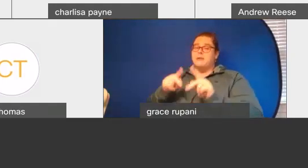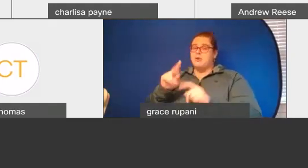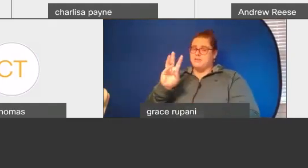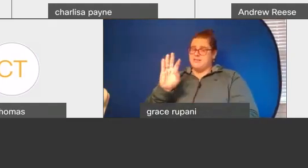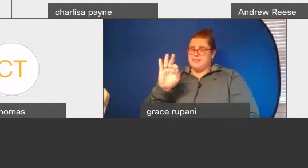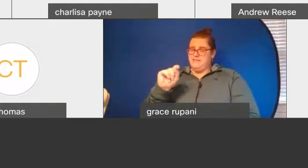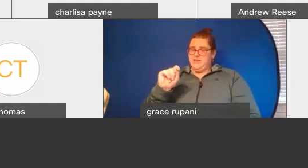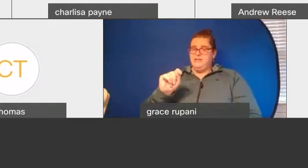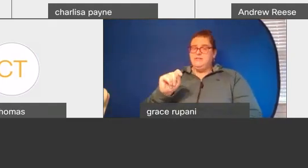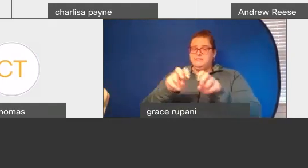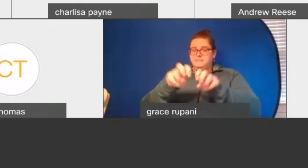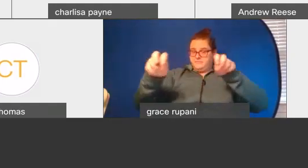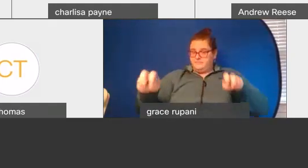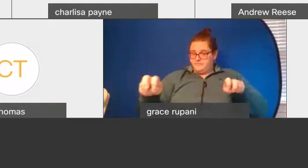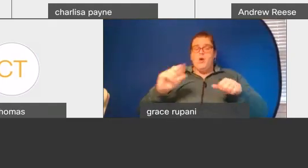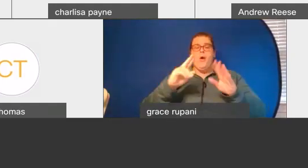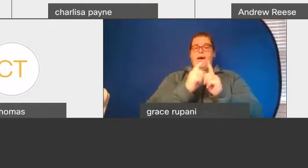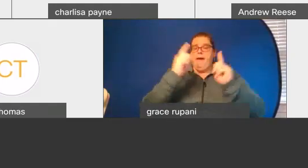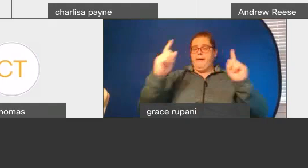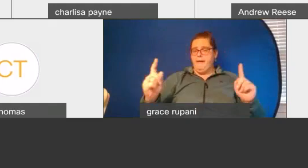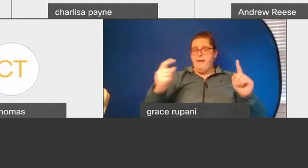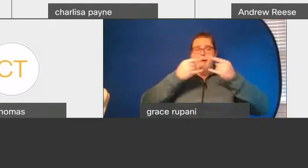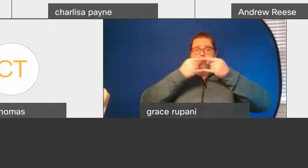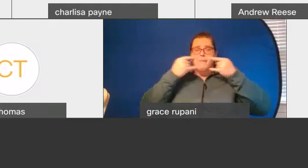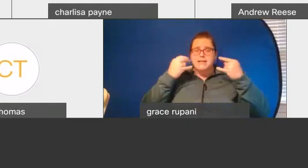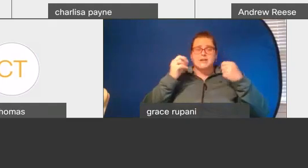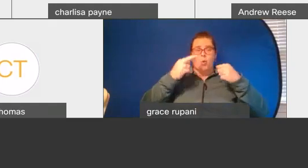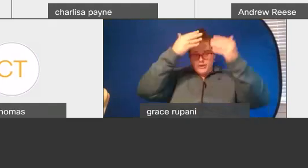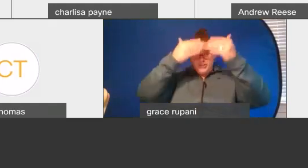other, is masking or shields required?